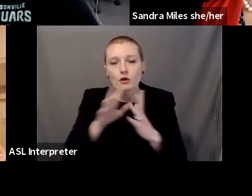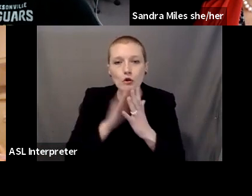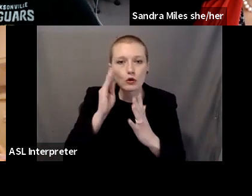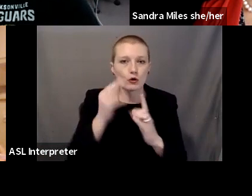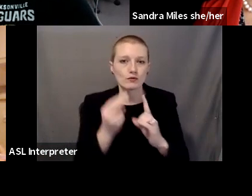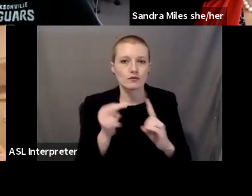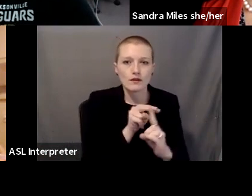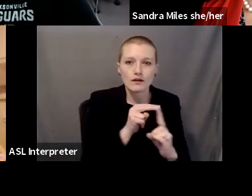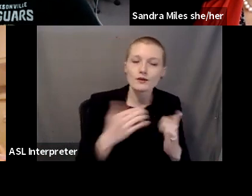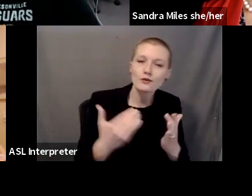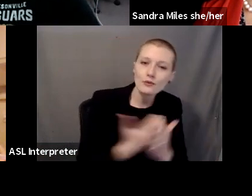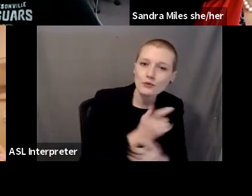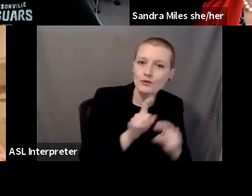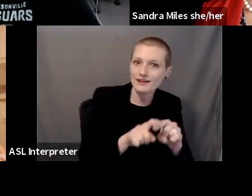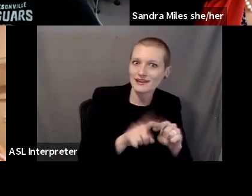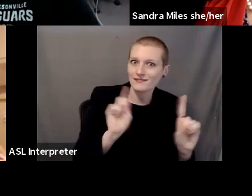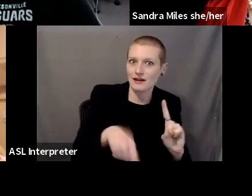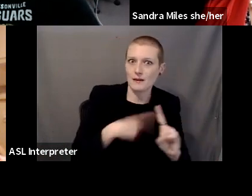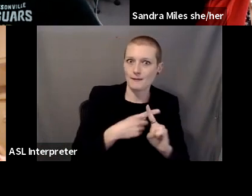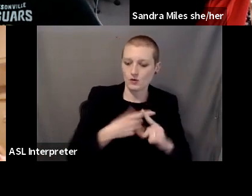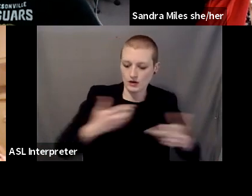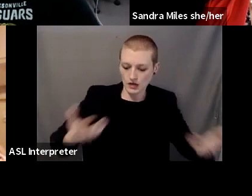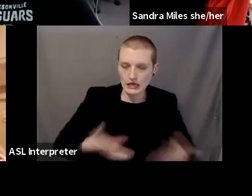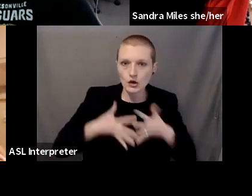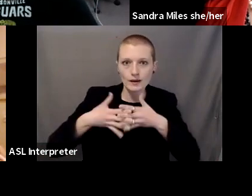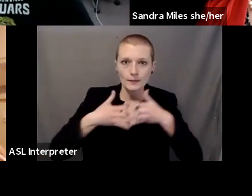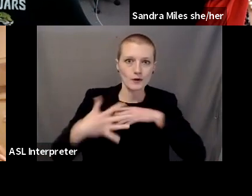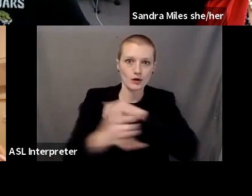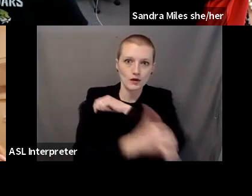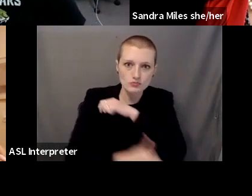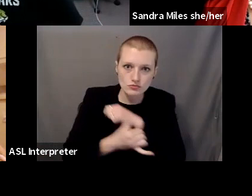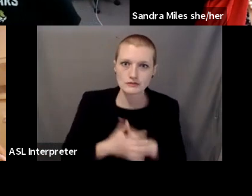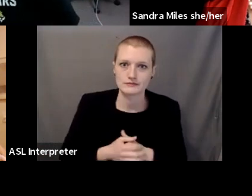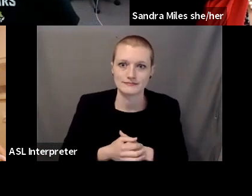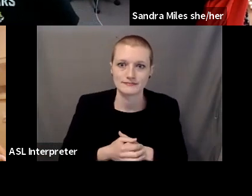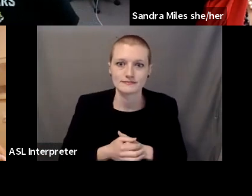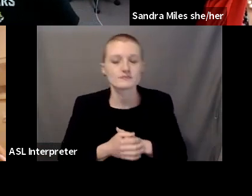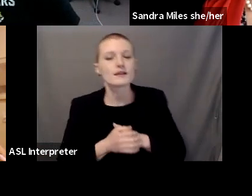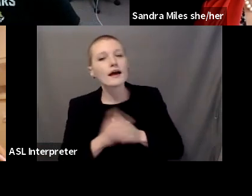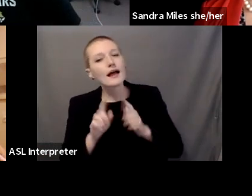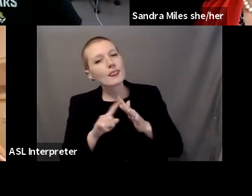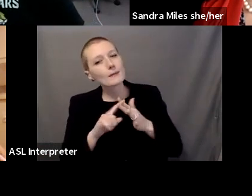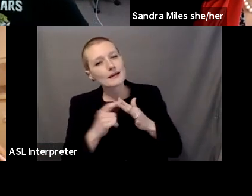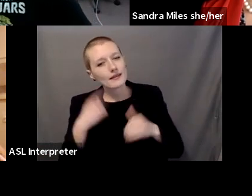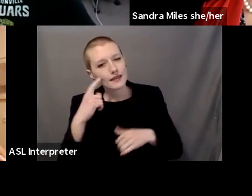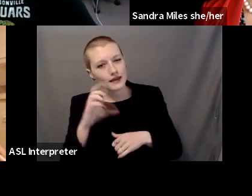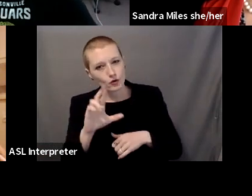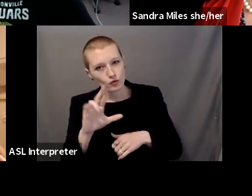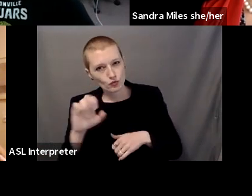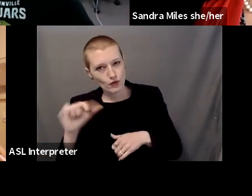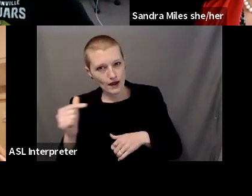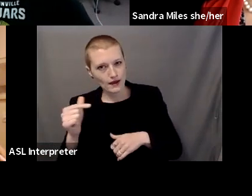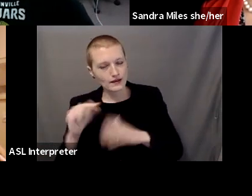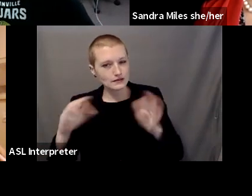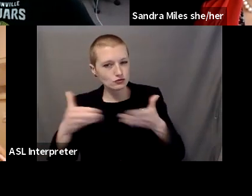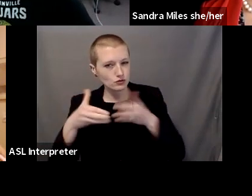about where they live in this country. So, yeah. So at the beginning, I think it was Craig in his introduction